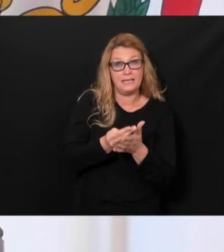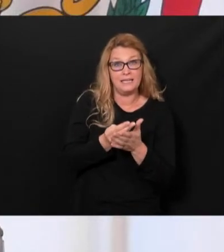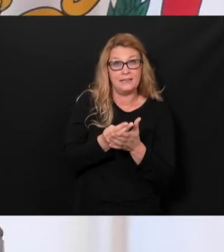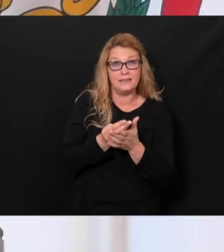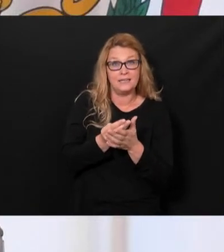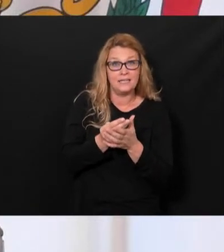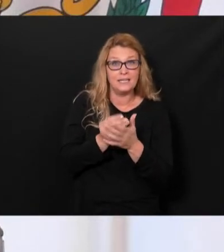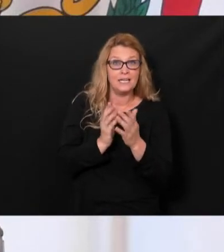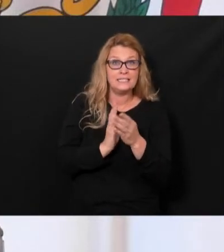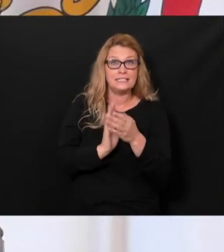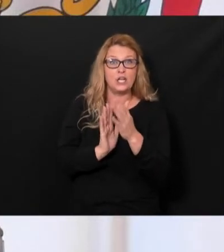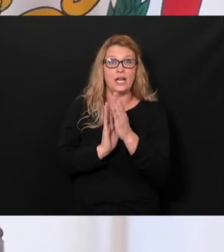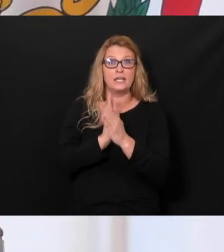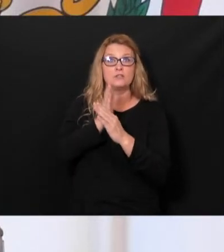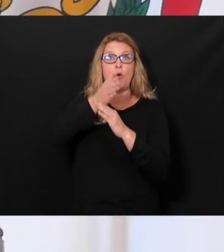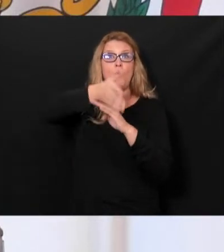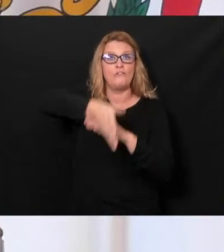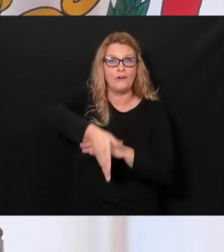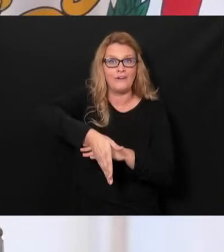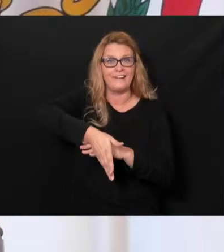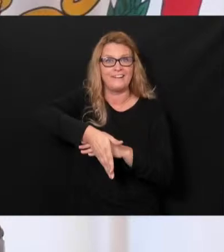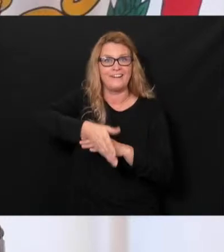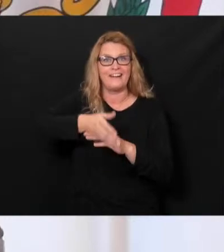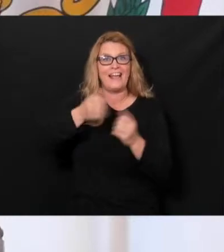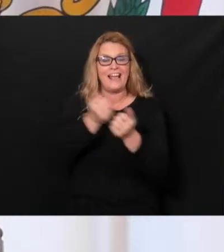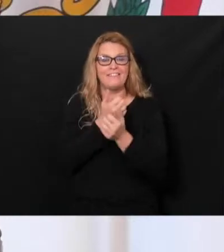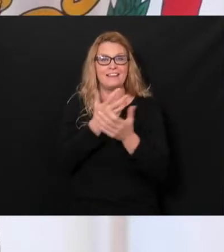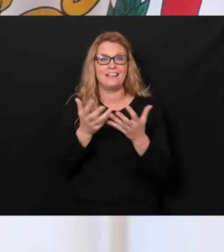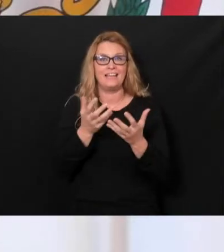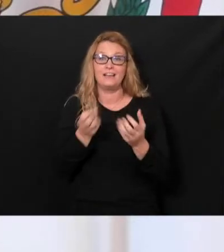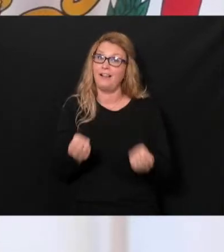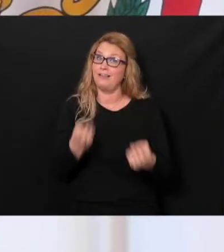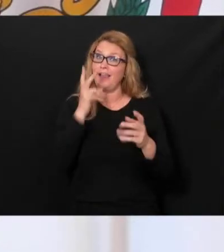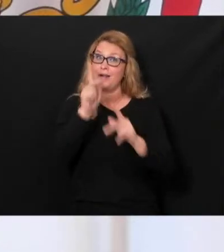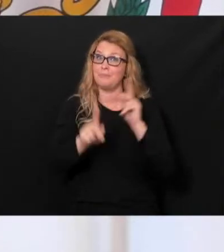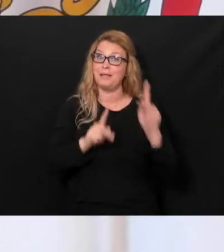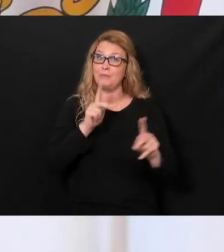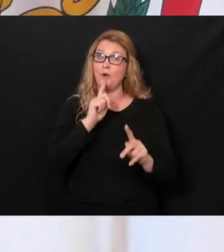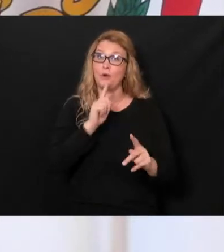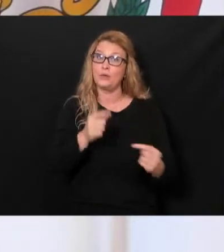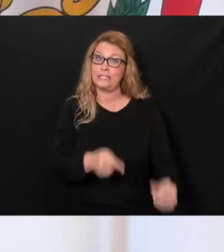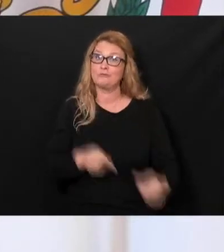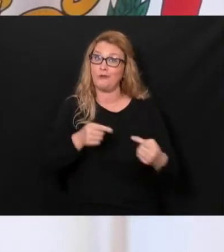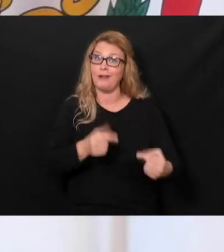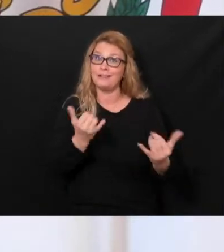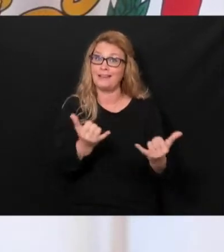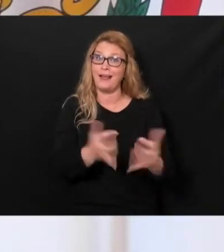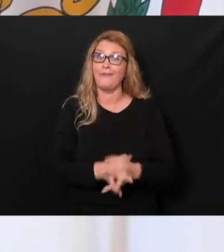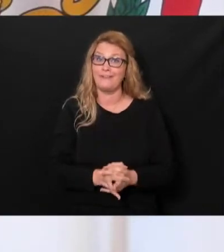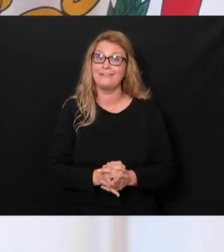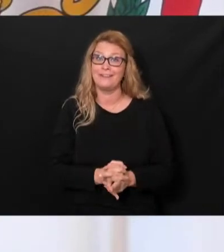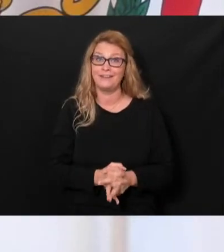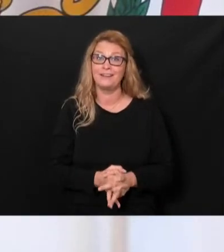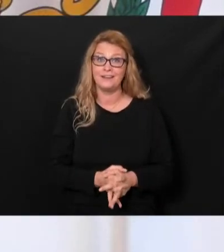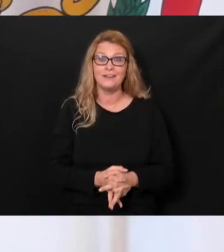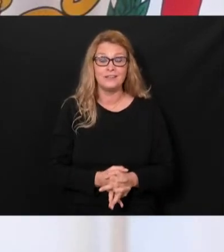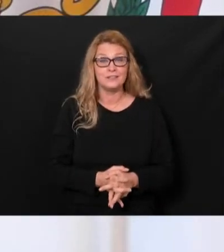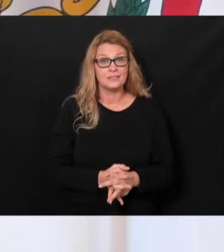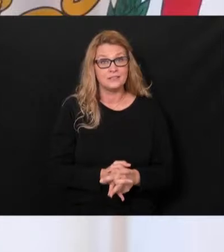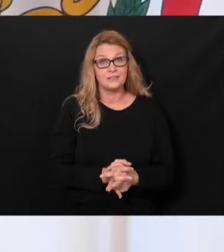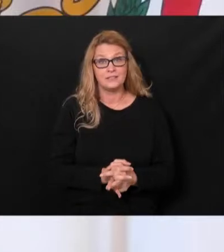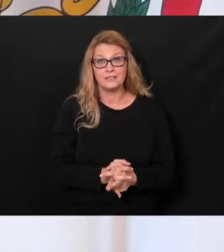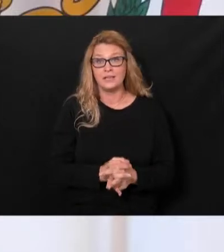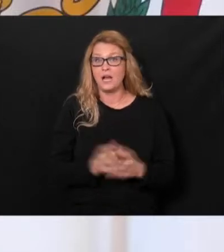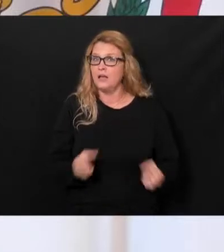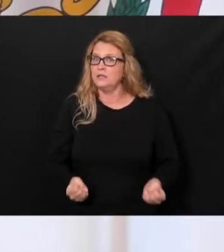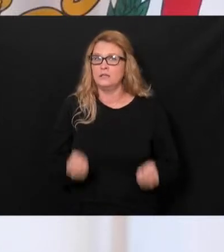the mountain and get us really going. And you got a lot of people across this nation who are really hurting, don't we? And an